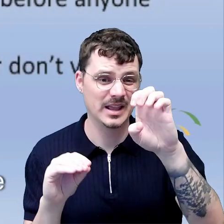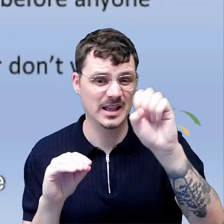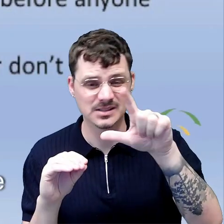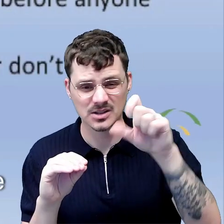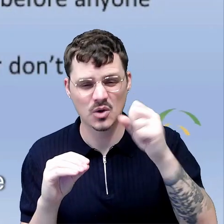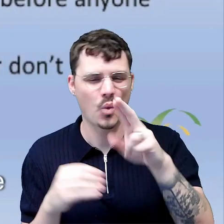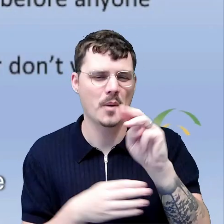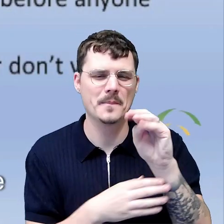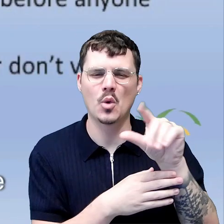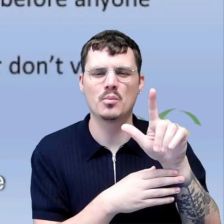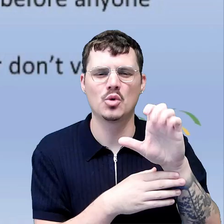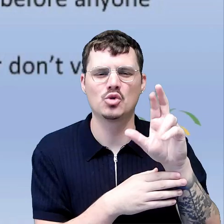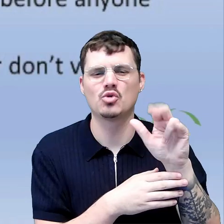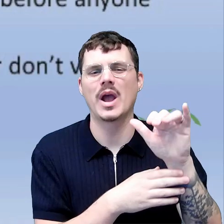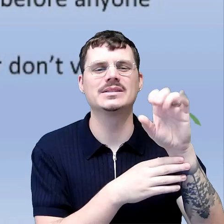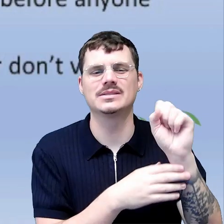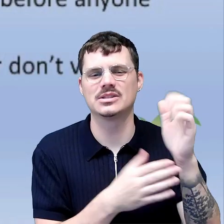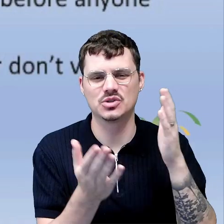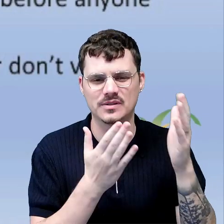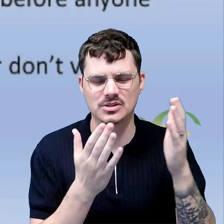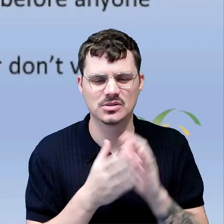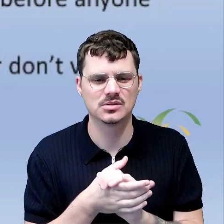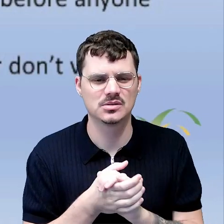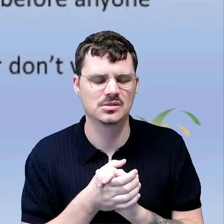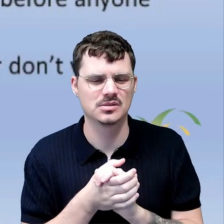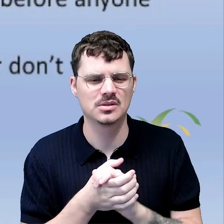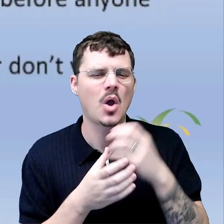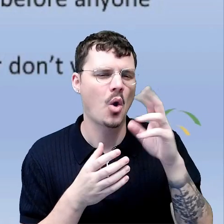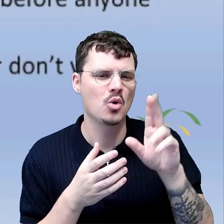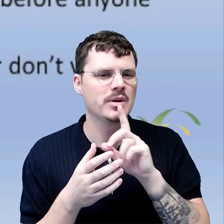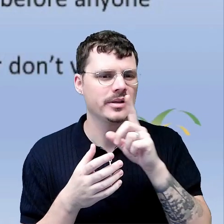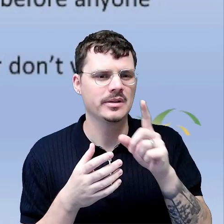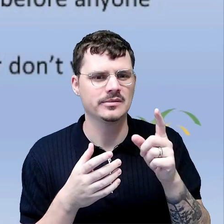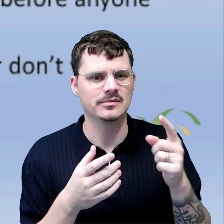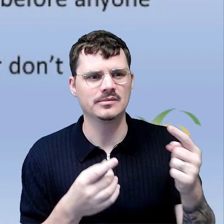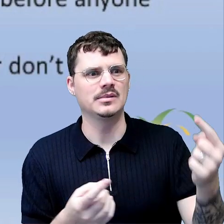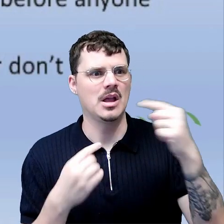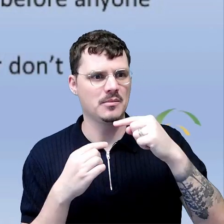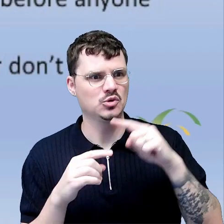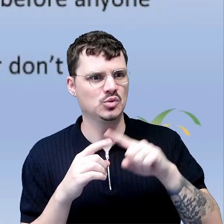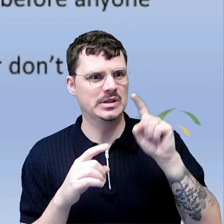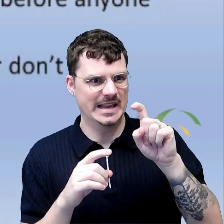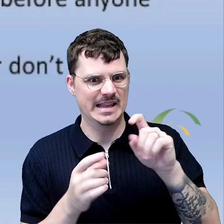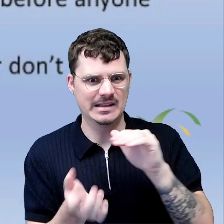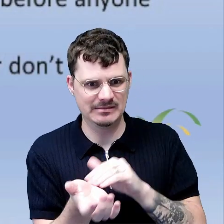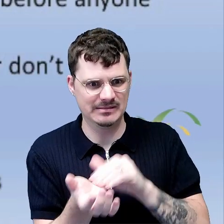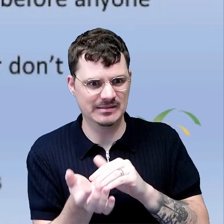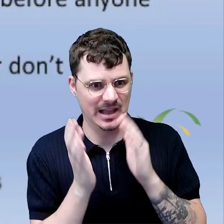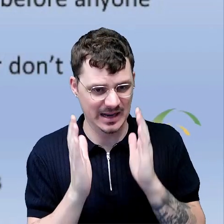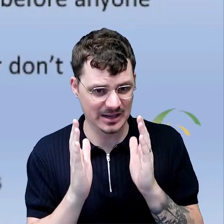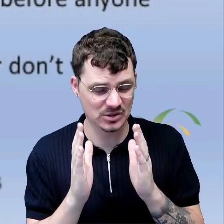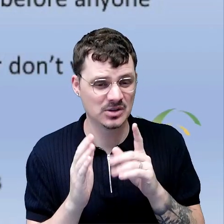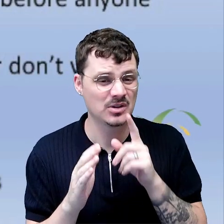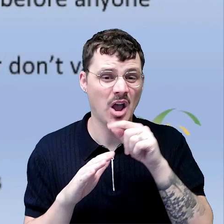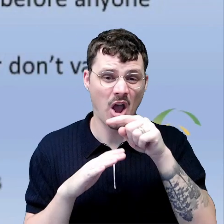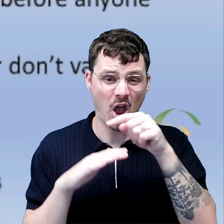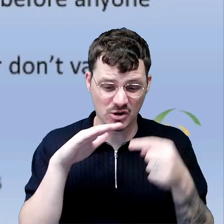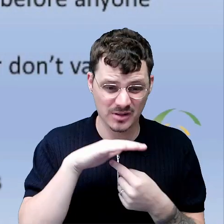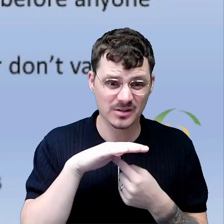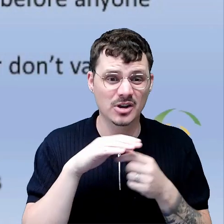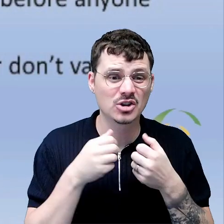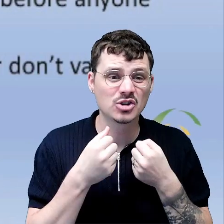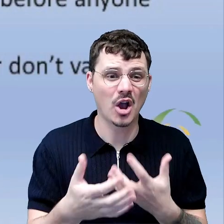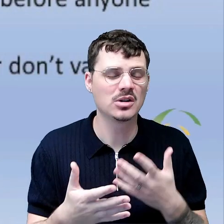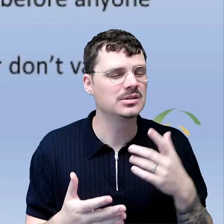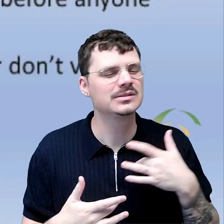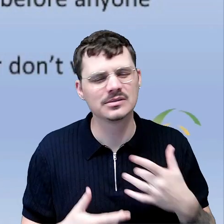enhanced or mobile crisis service or basically coming to clinical attention, the underlying causes are almost